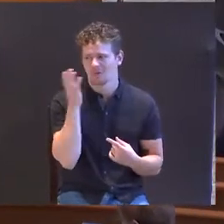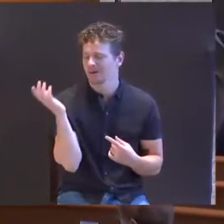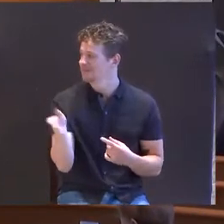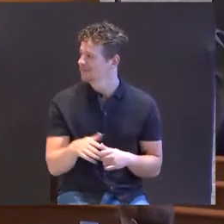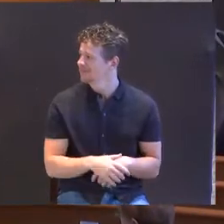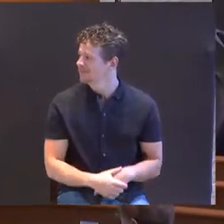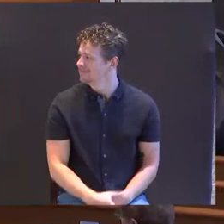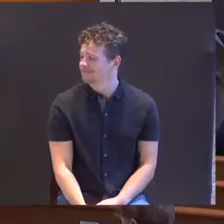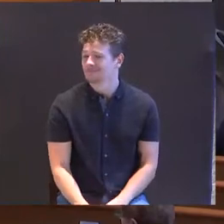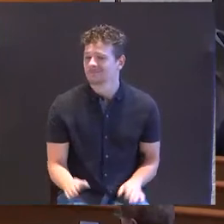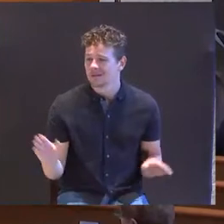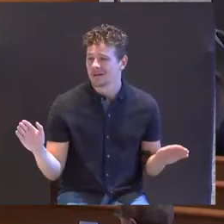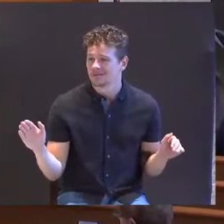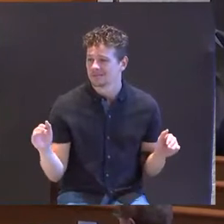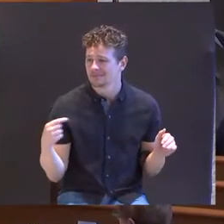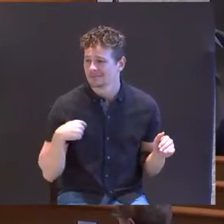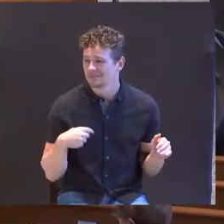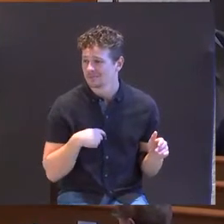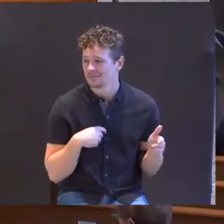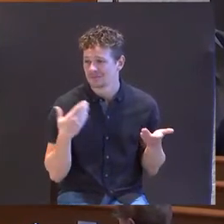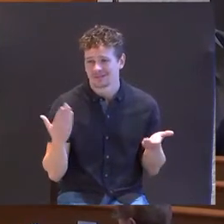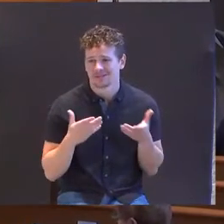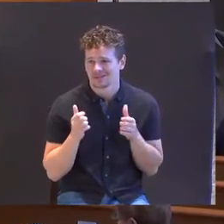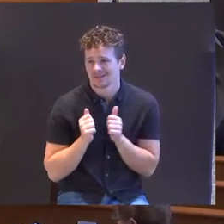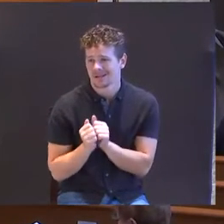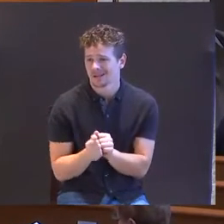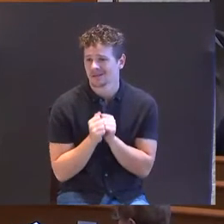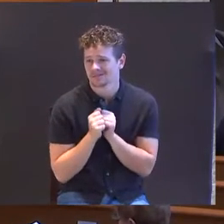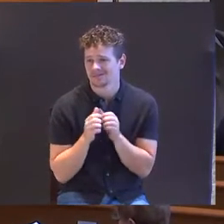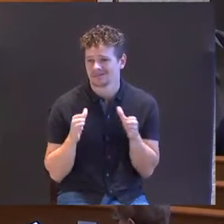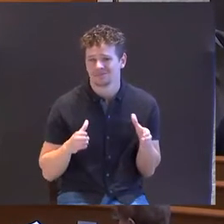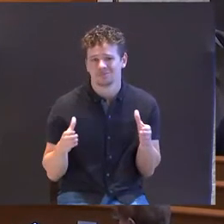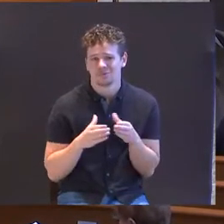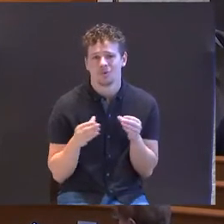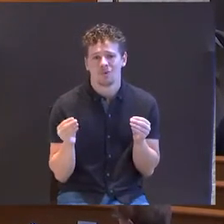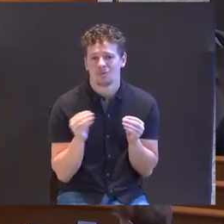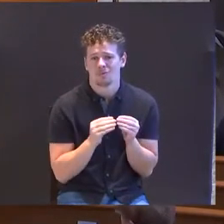guys, we're in this together, more than ever.